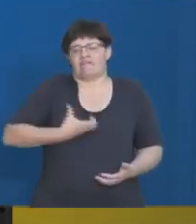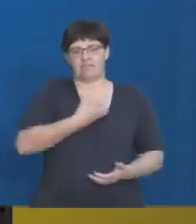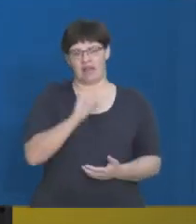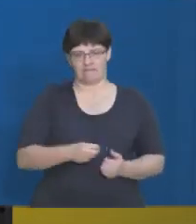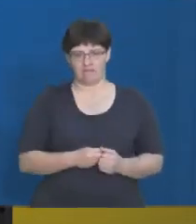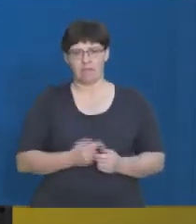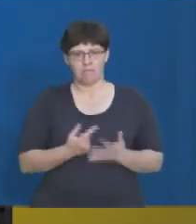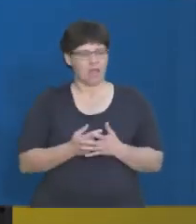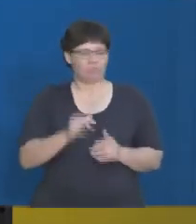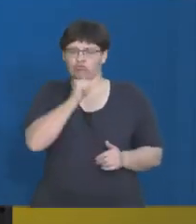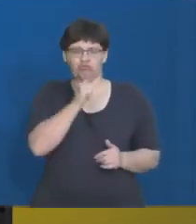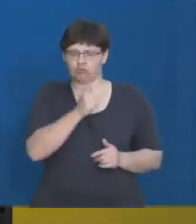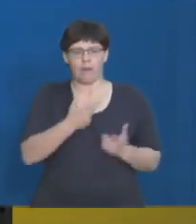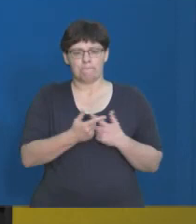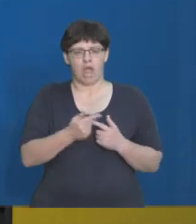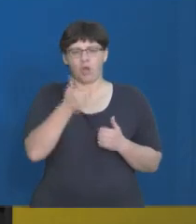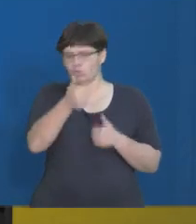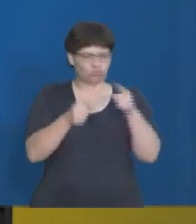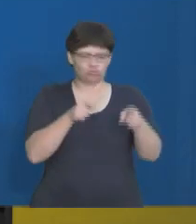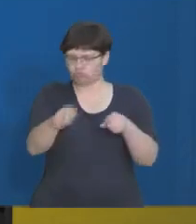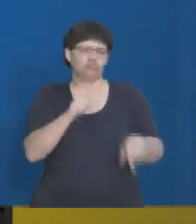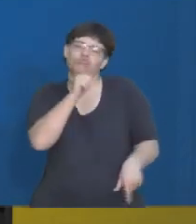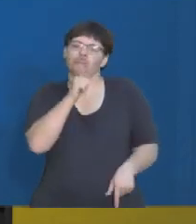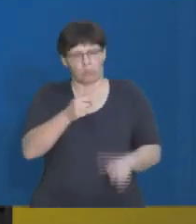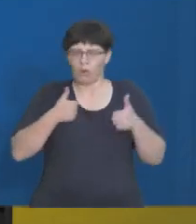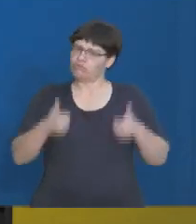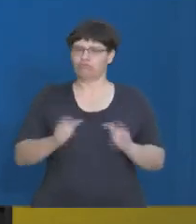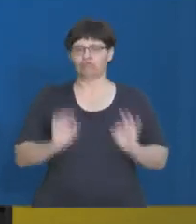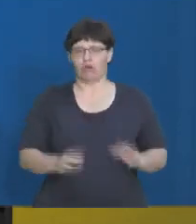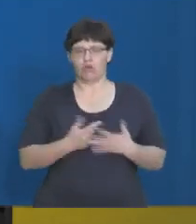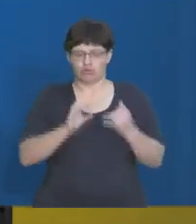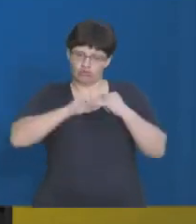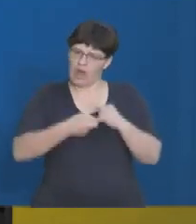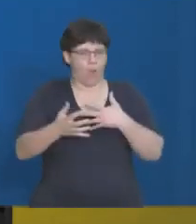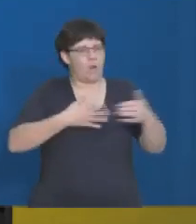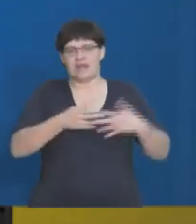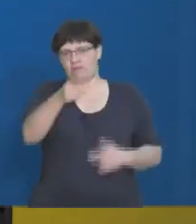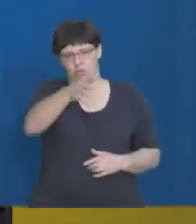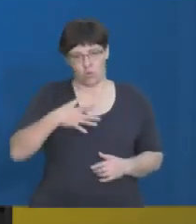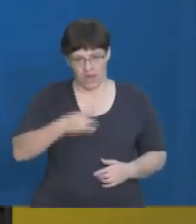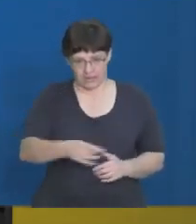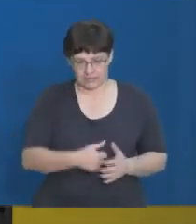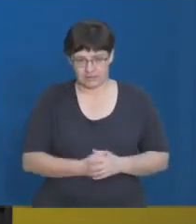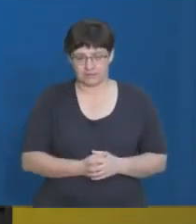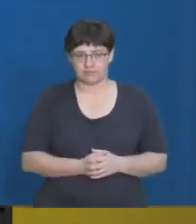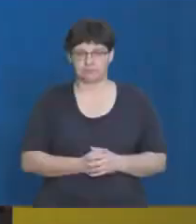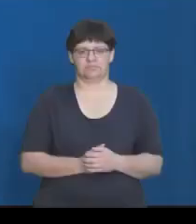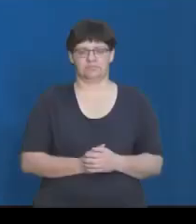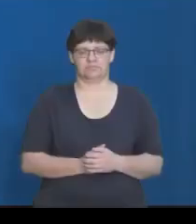If you're an all-rounder learner who's good in all the 2 modules, then you can attempt whatever questions are easy for